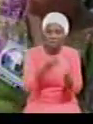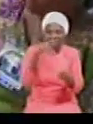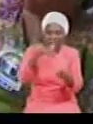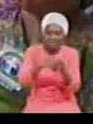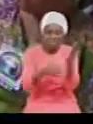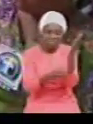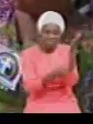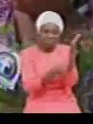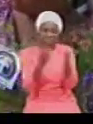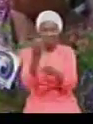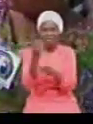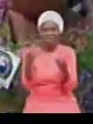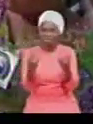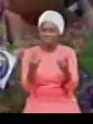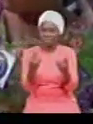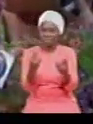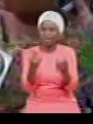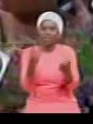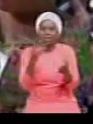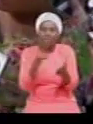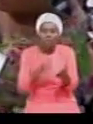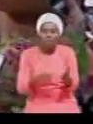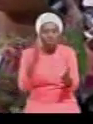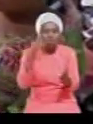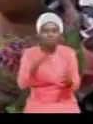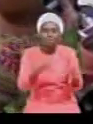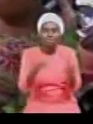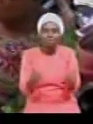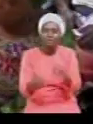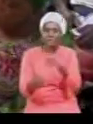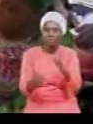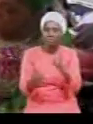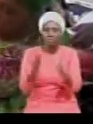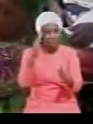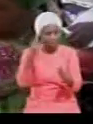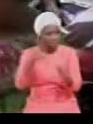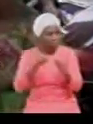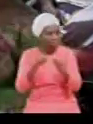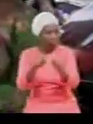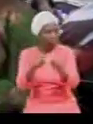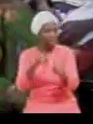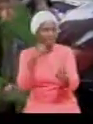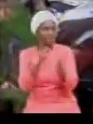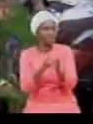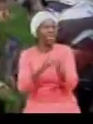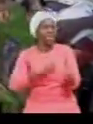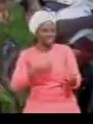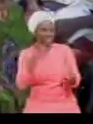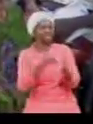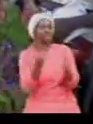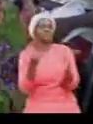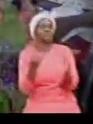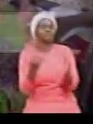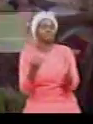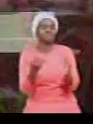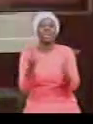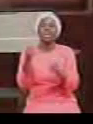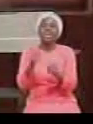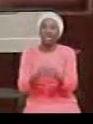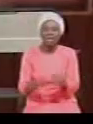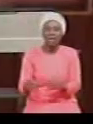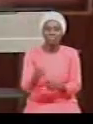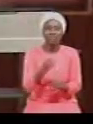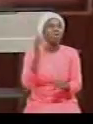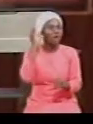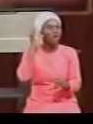flesh. What are you going to do now? Are you going to go ahead and say, I said it. Everybody heard